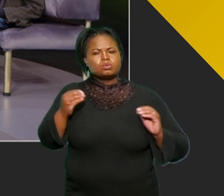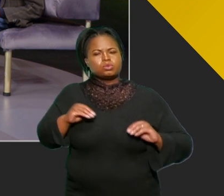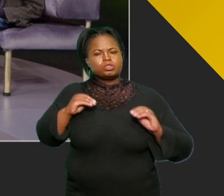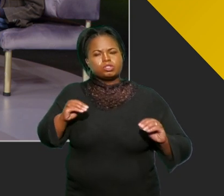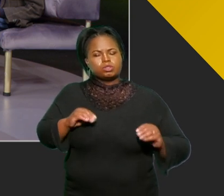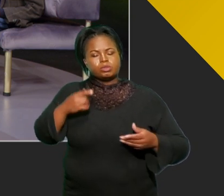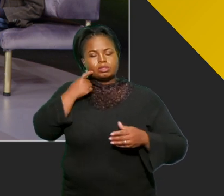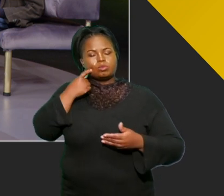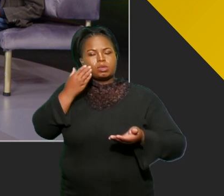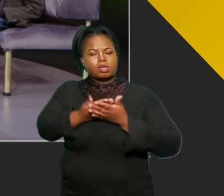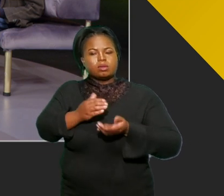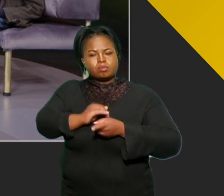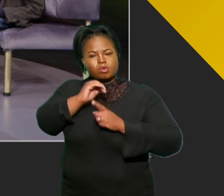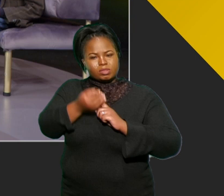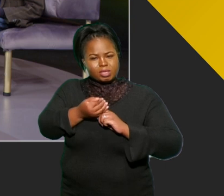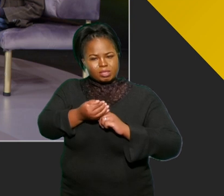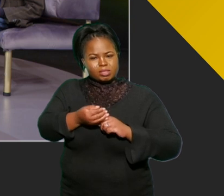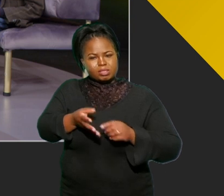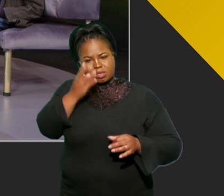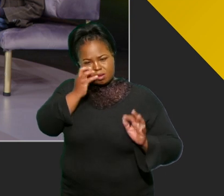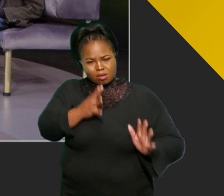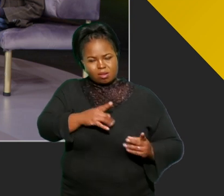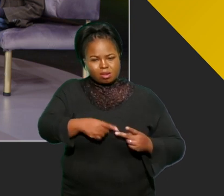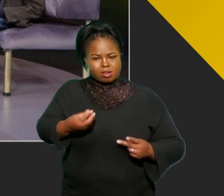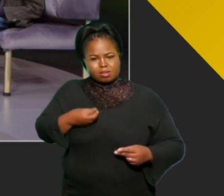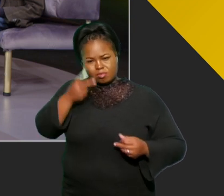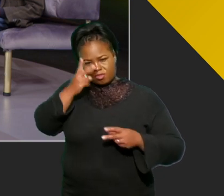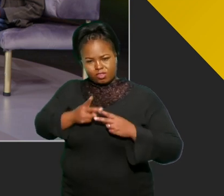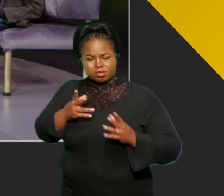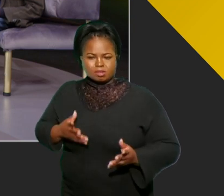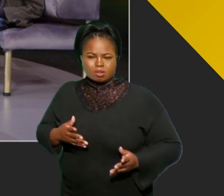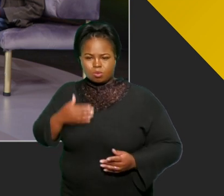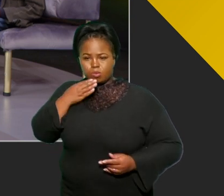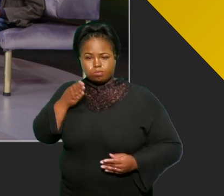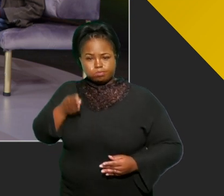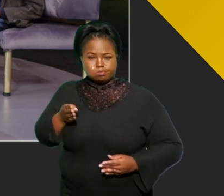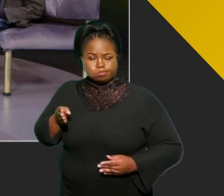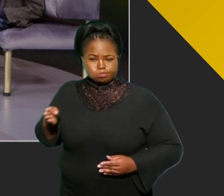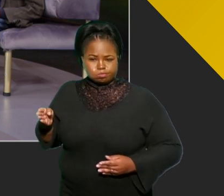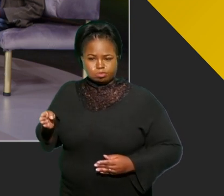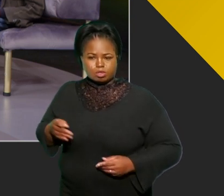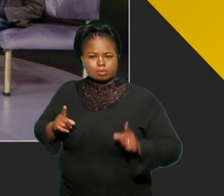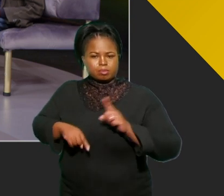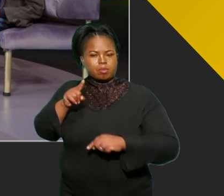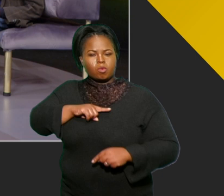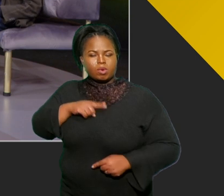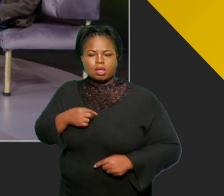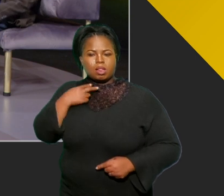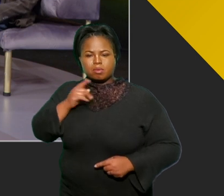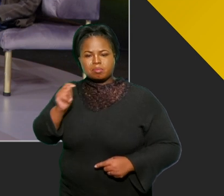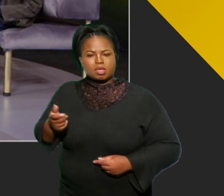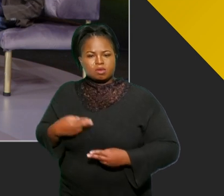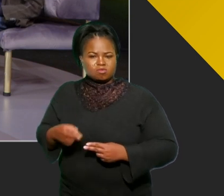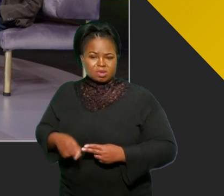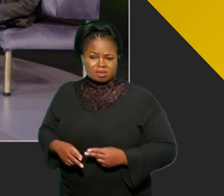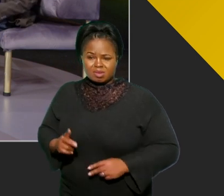we can protect the student and the young professional who are finding themselves being evicted because they can't afford rent, but at the